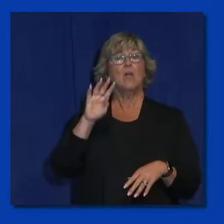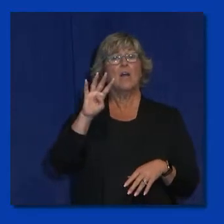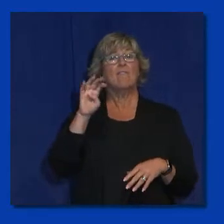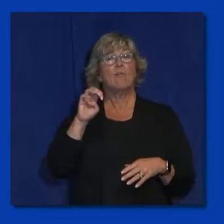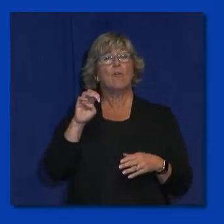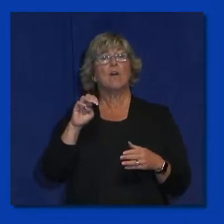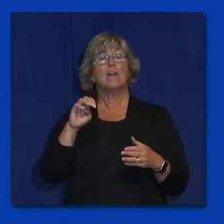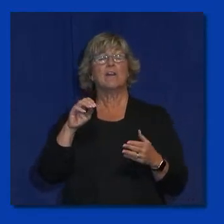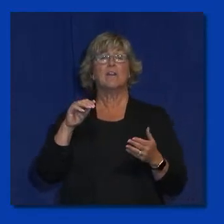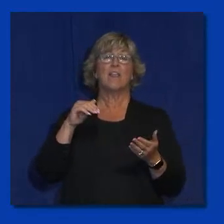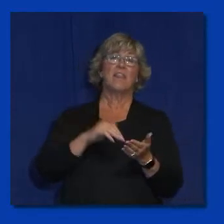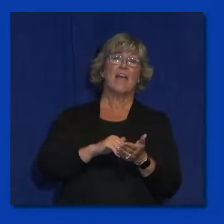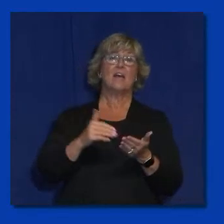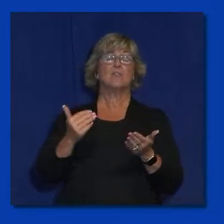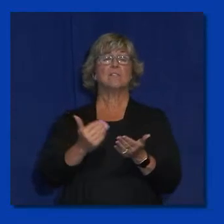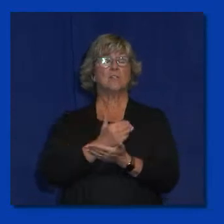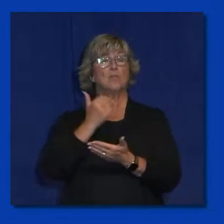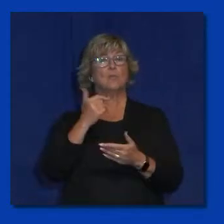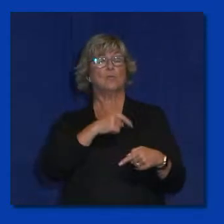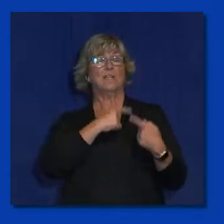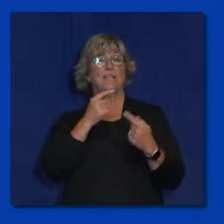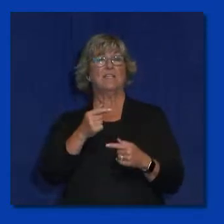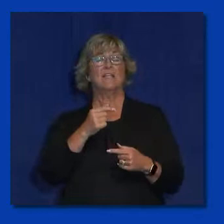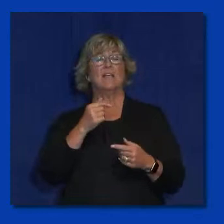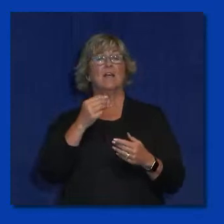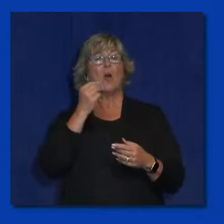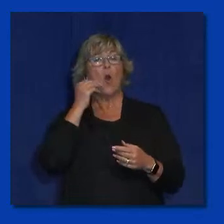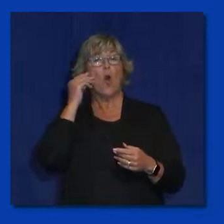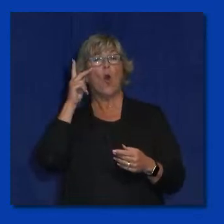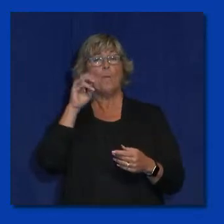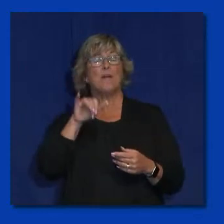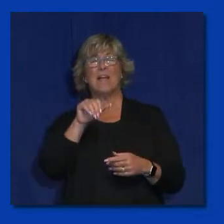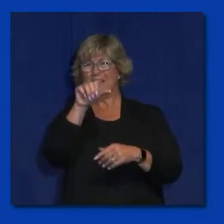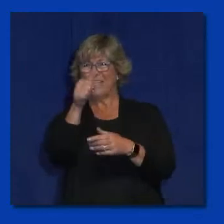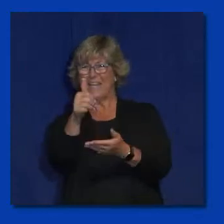new units just since Home Key 2, 10,000 total,